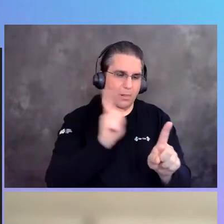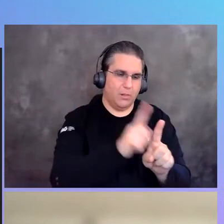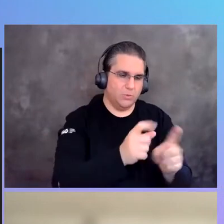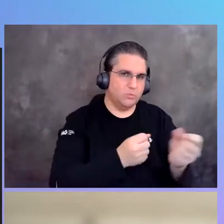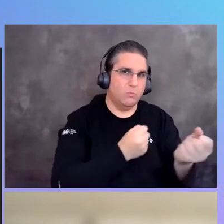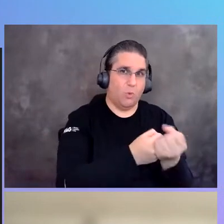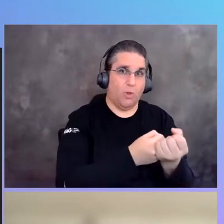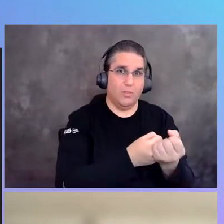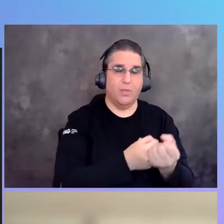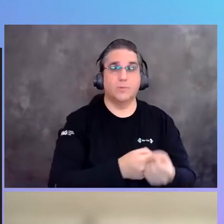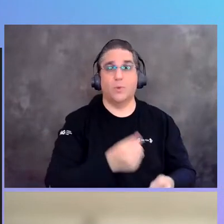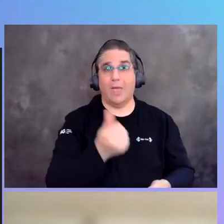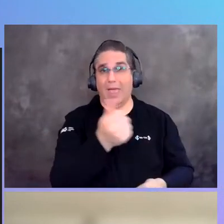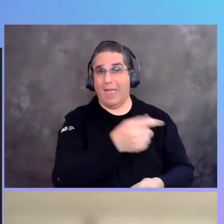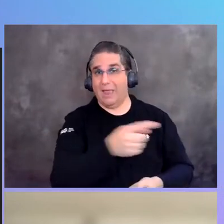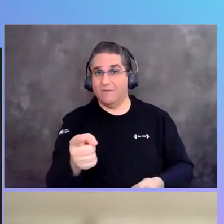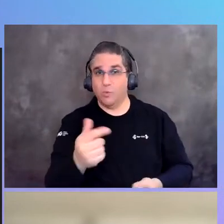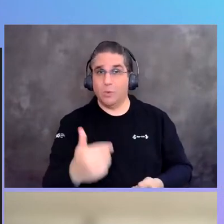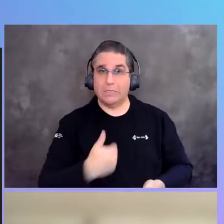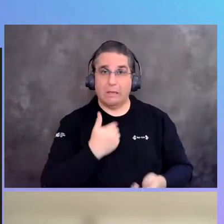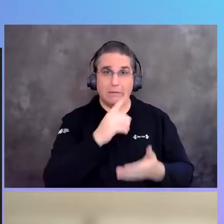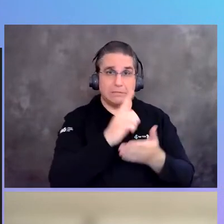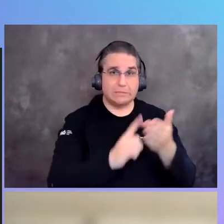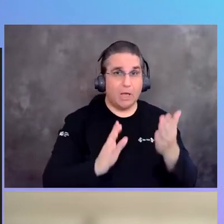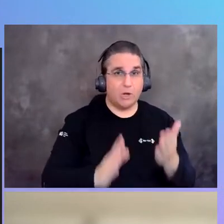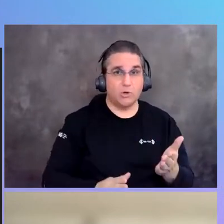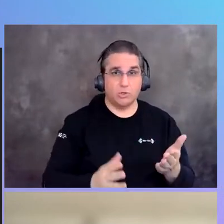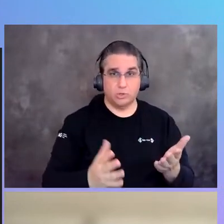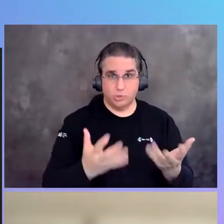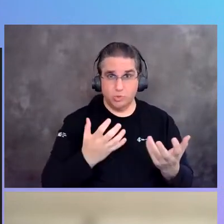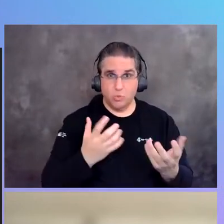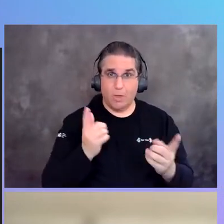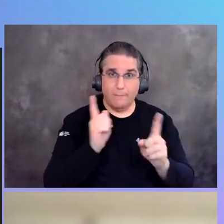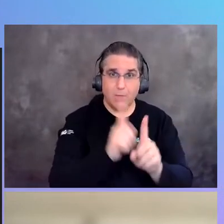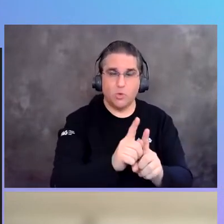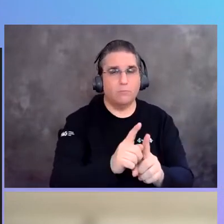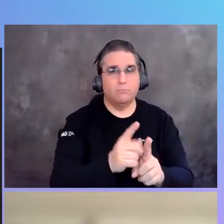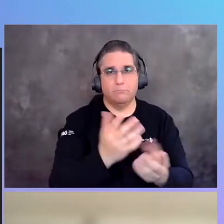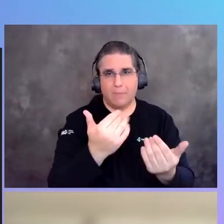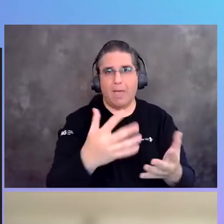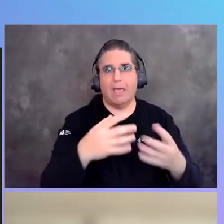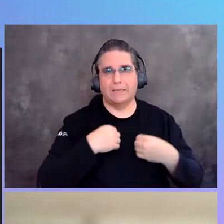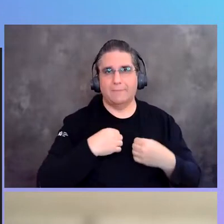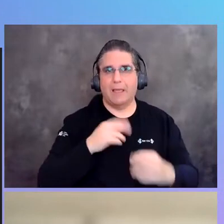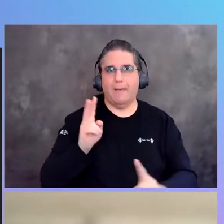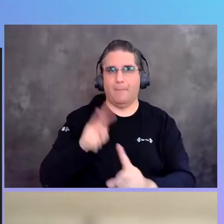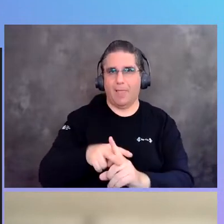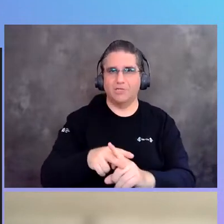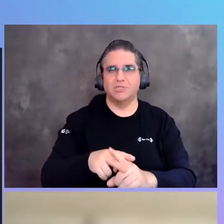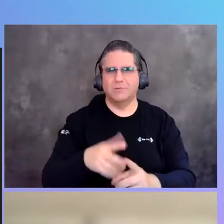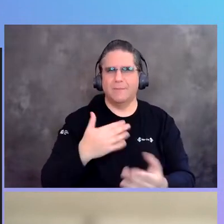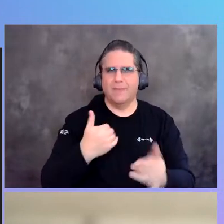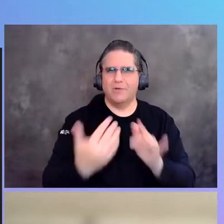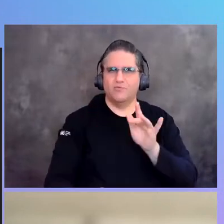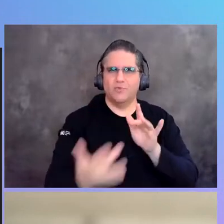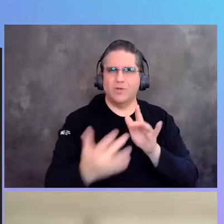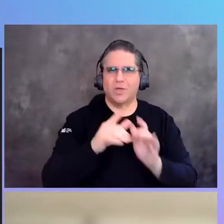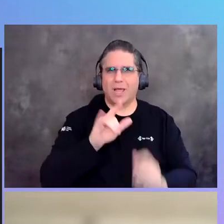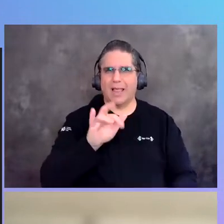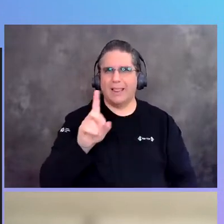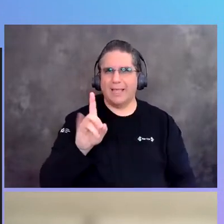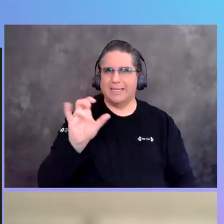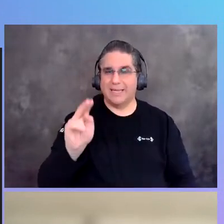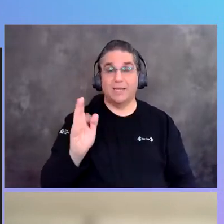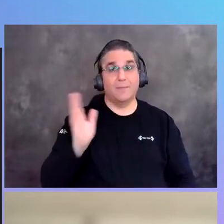of you out there would benefit from that, I'm willing to take on applications. You can reach out to me on LinkedIn. Fidelity, I was mentoring a